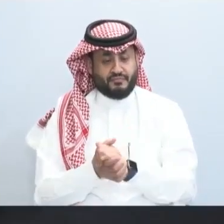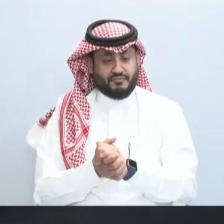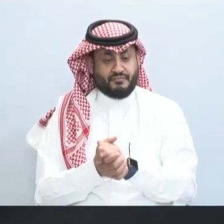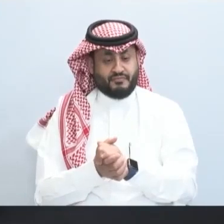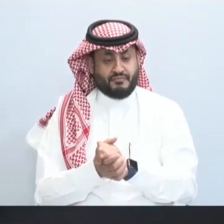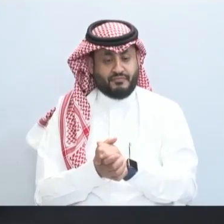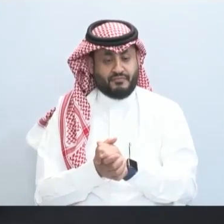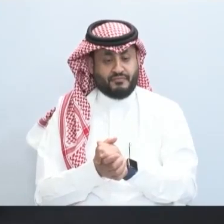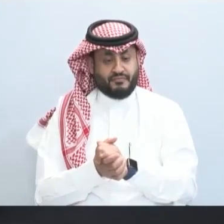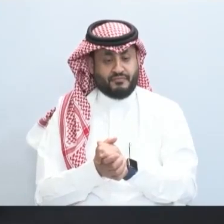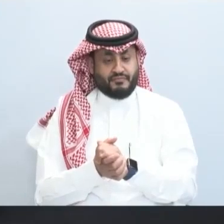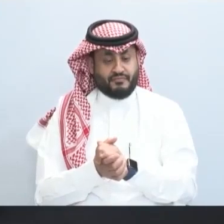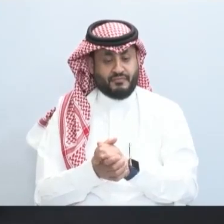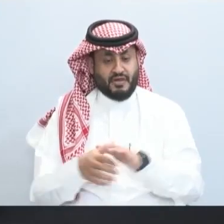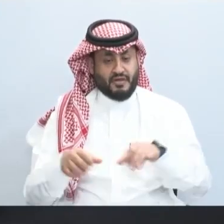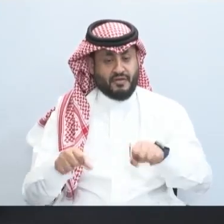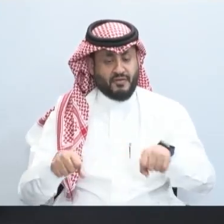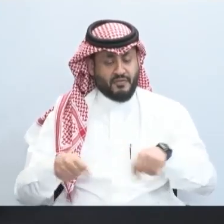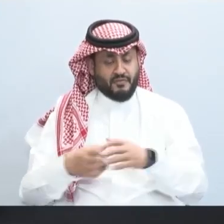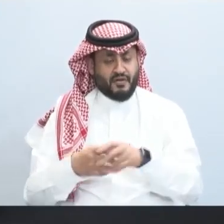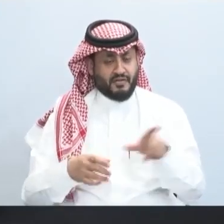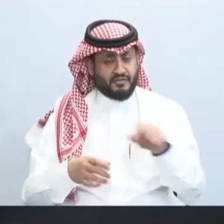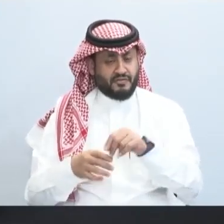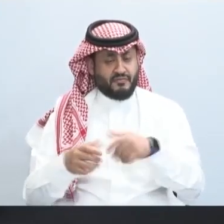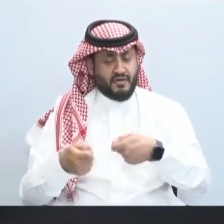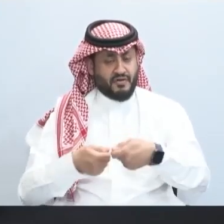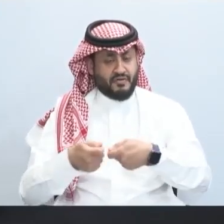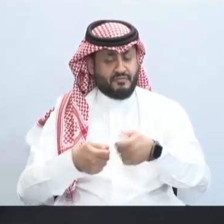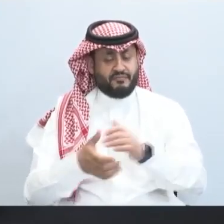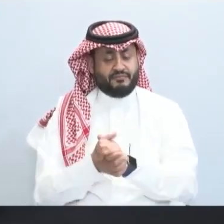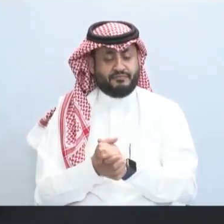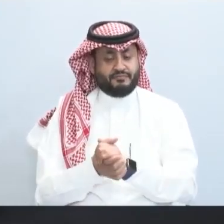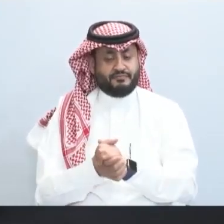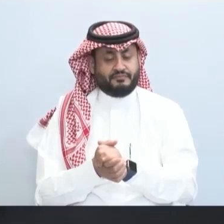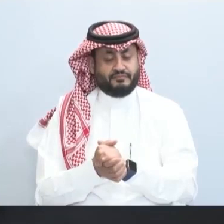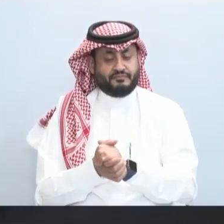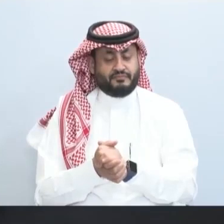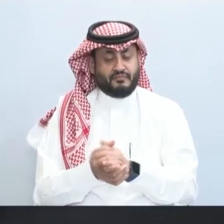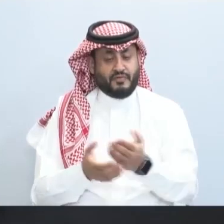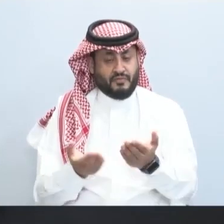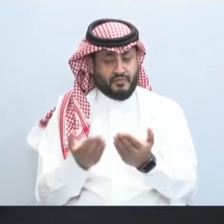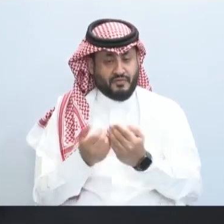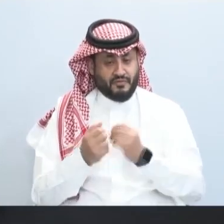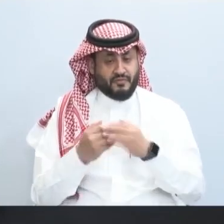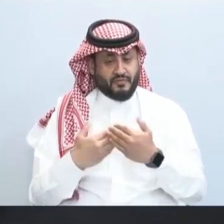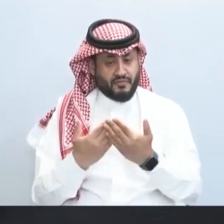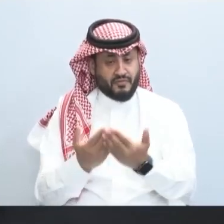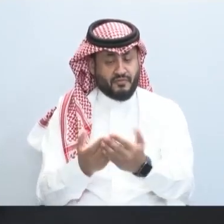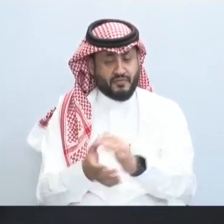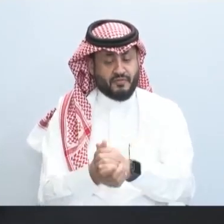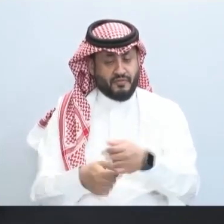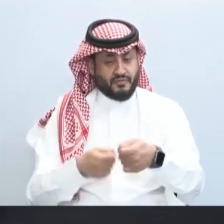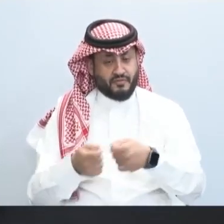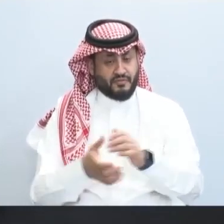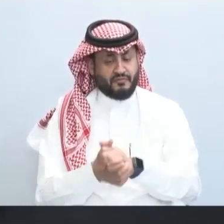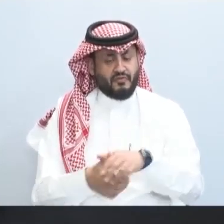the ships that has goods and has all of the things that we need will come and also will go